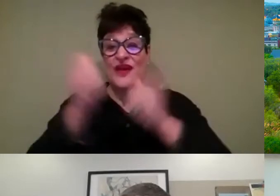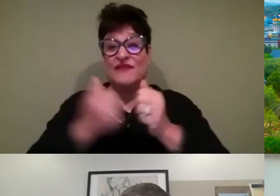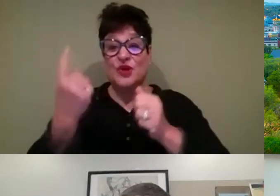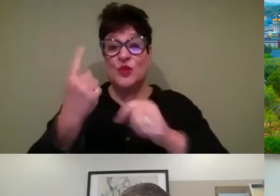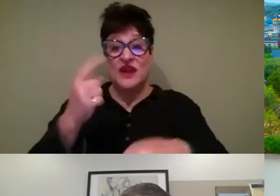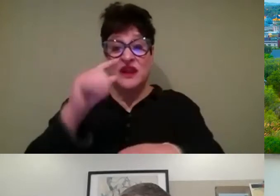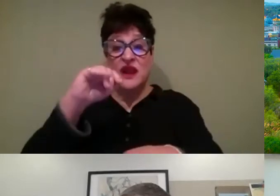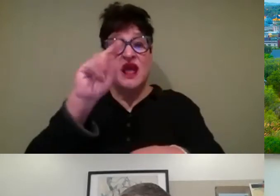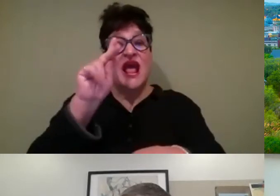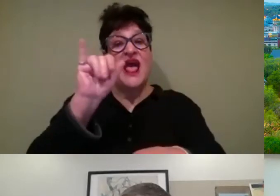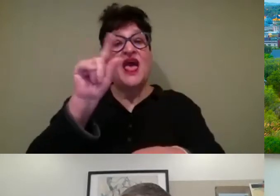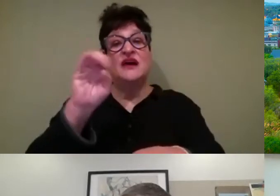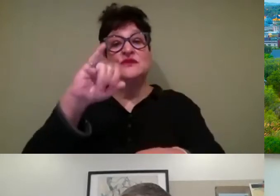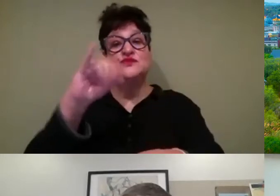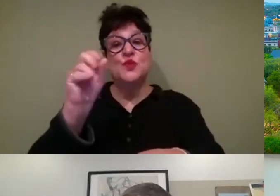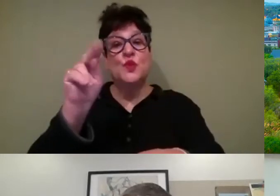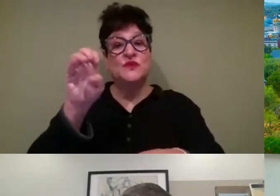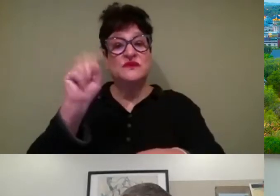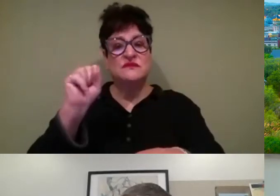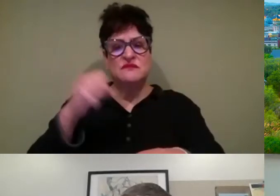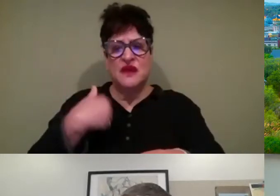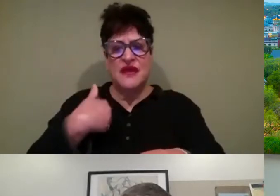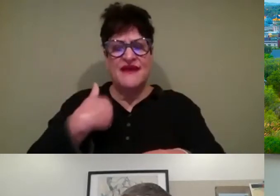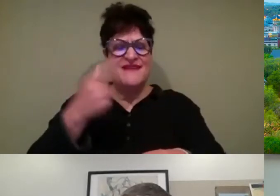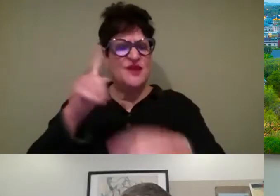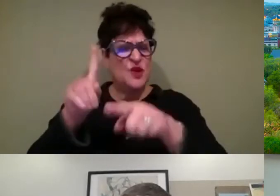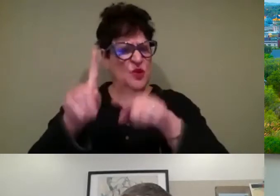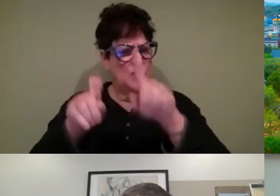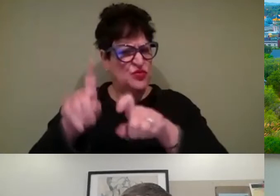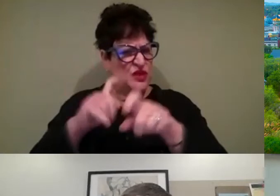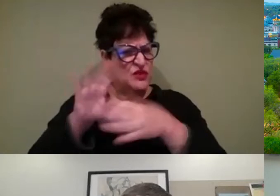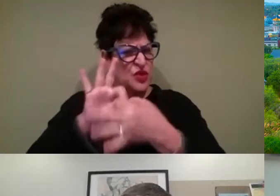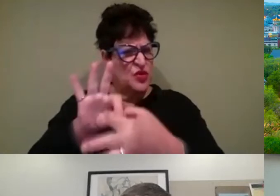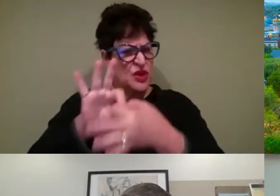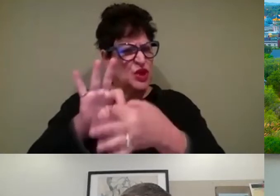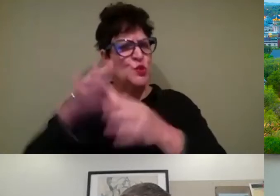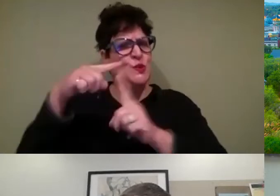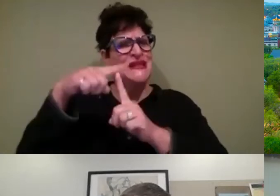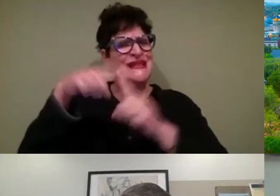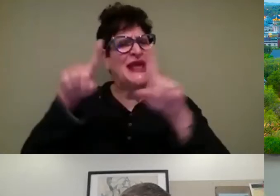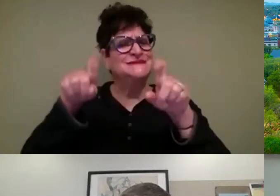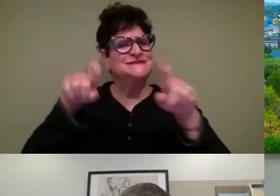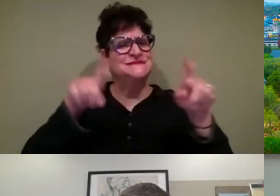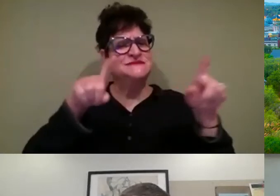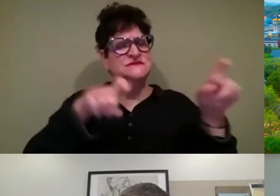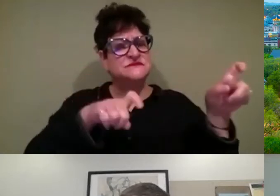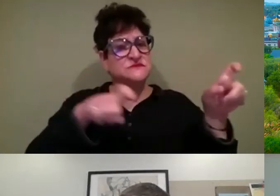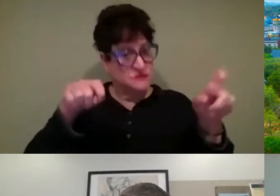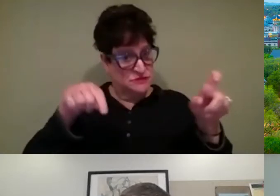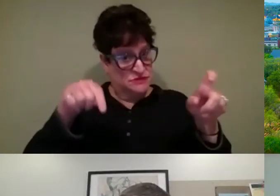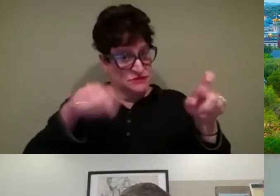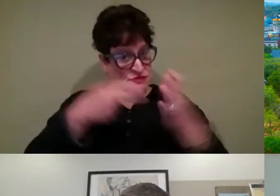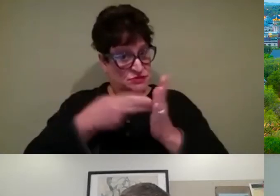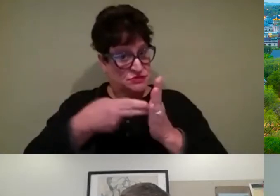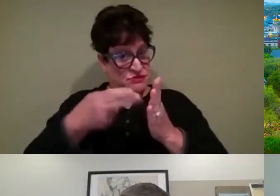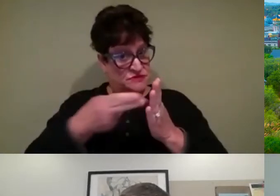question about the testing efforts. I know I'm wondering, is the city starting to plan to